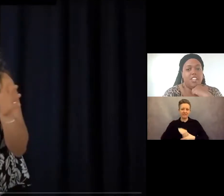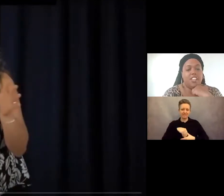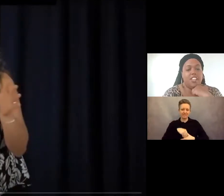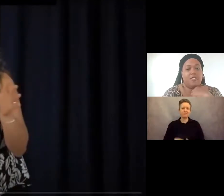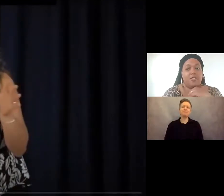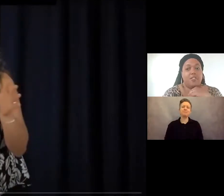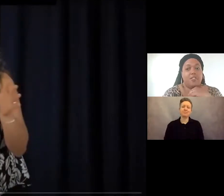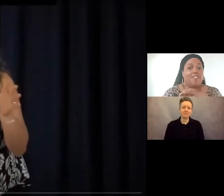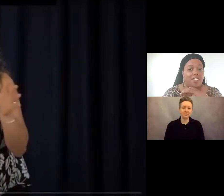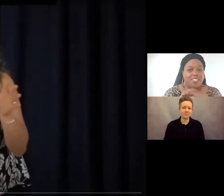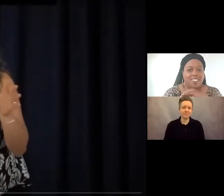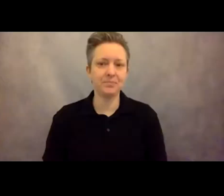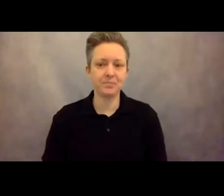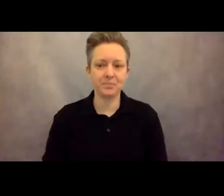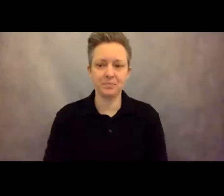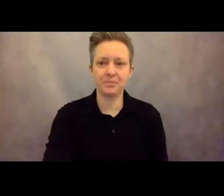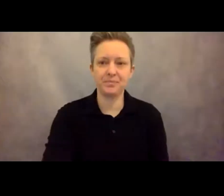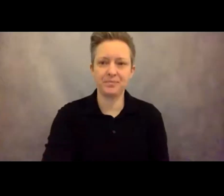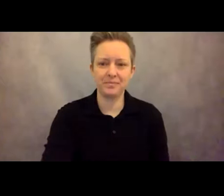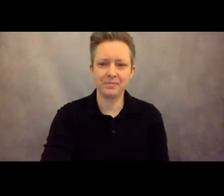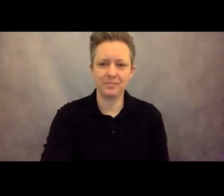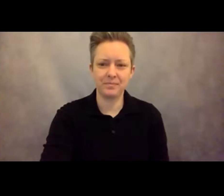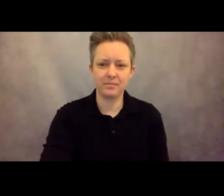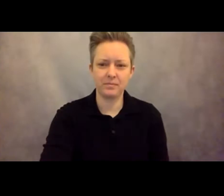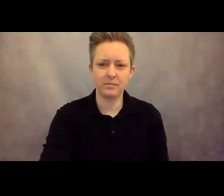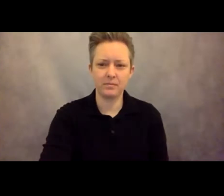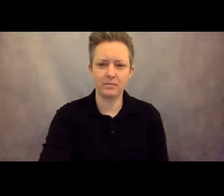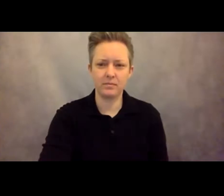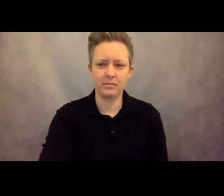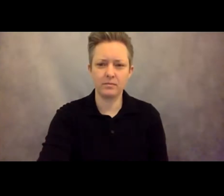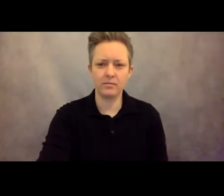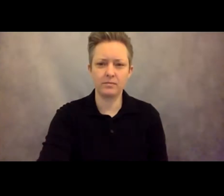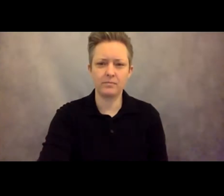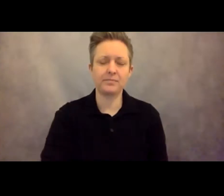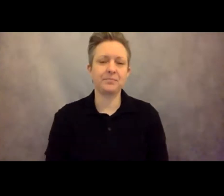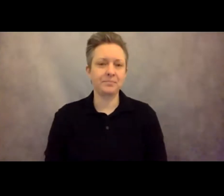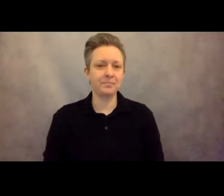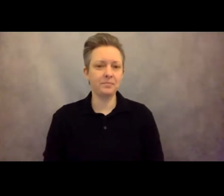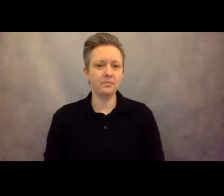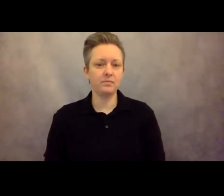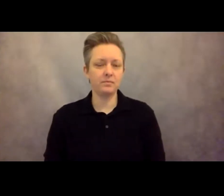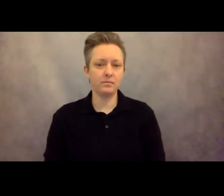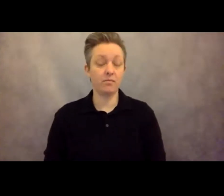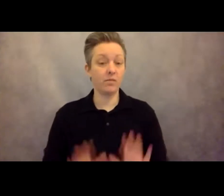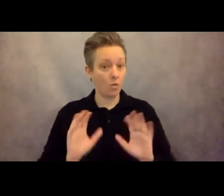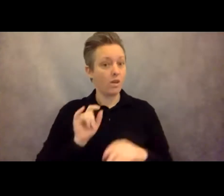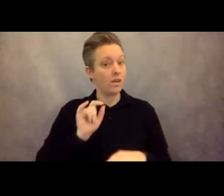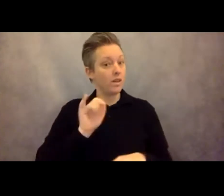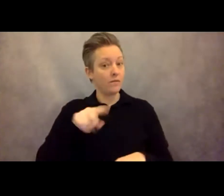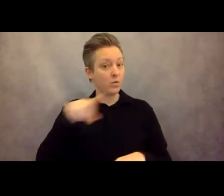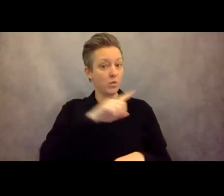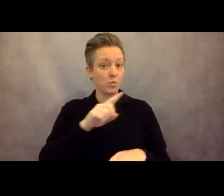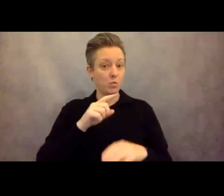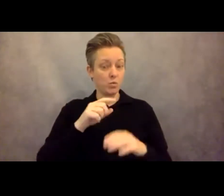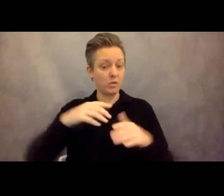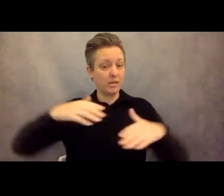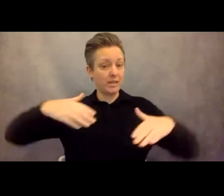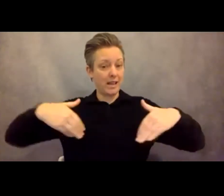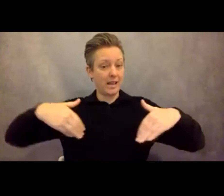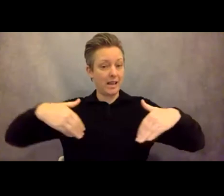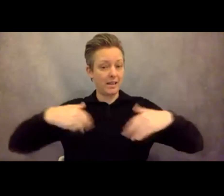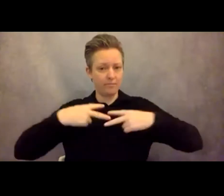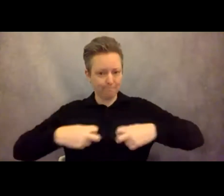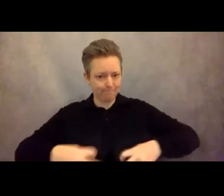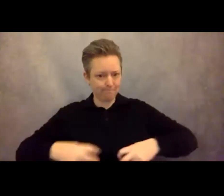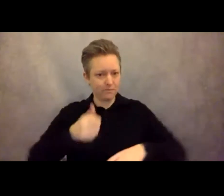So if you haven't gotten there yet, that's great. But it's very easy to get there